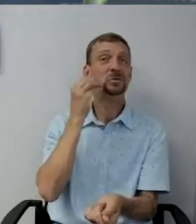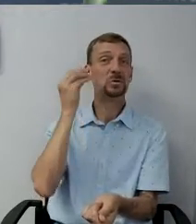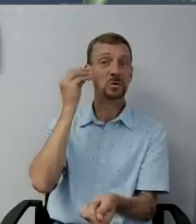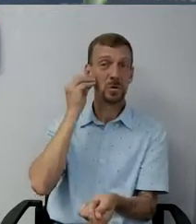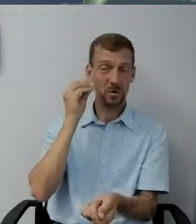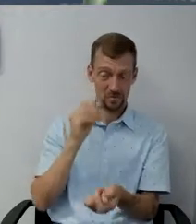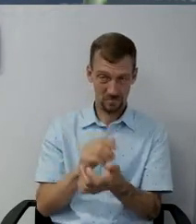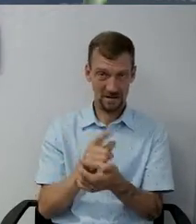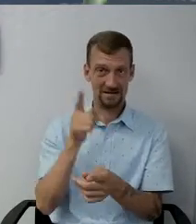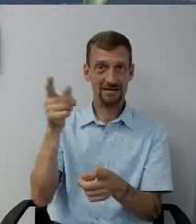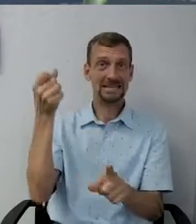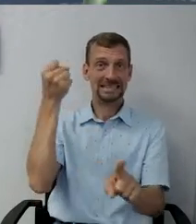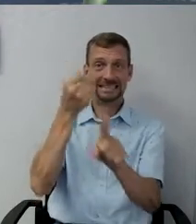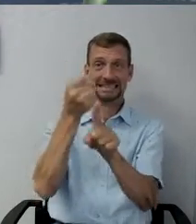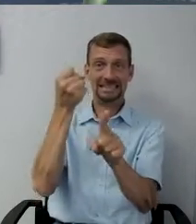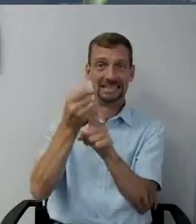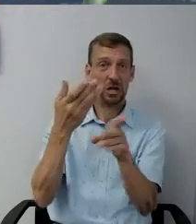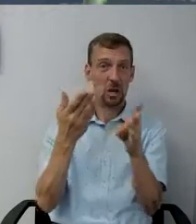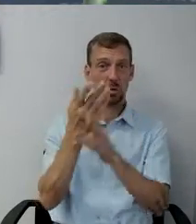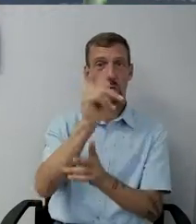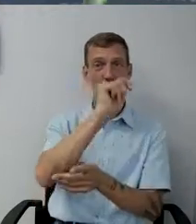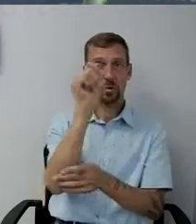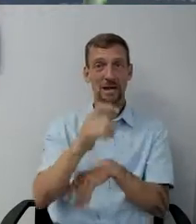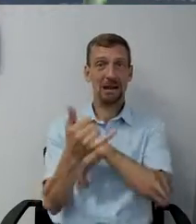County that were the hardest hit.